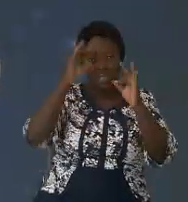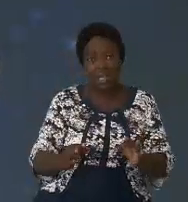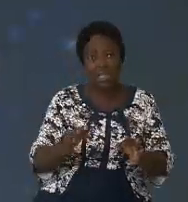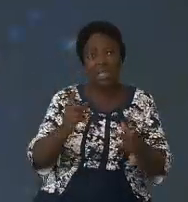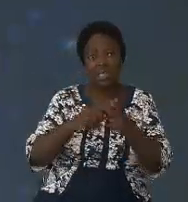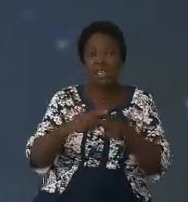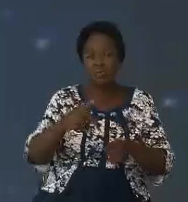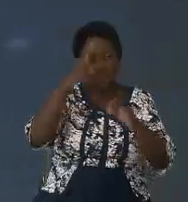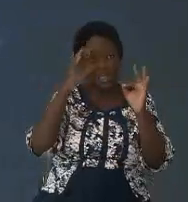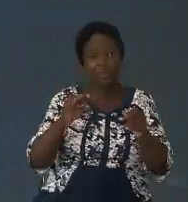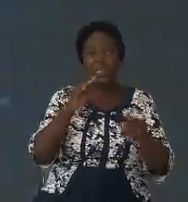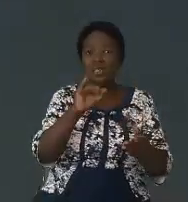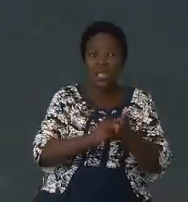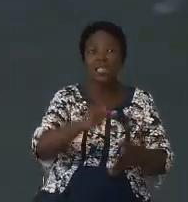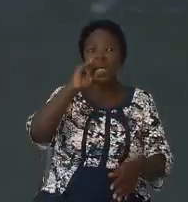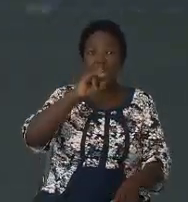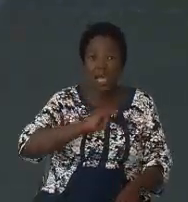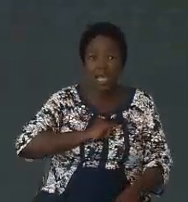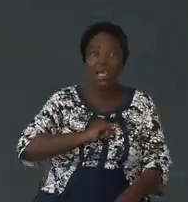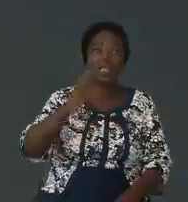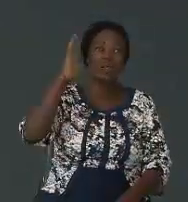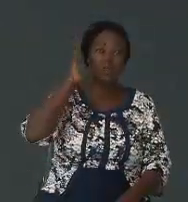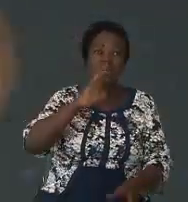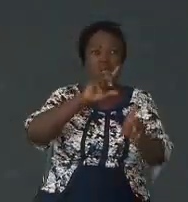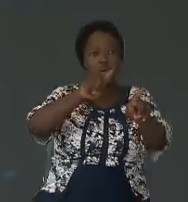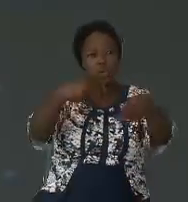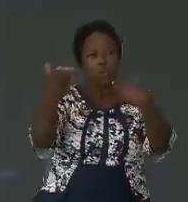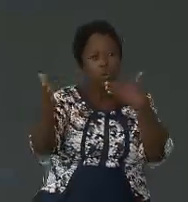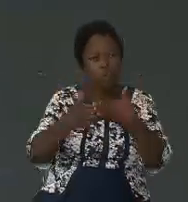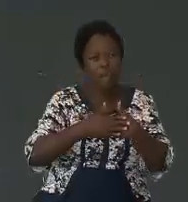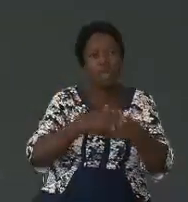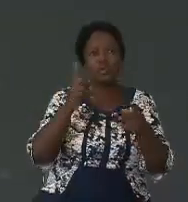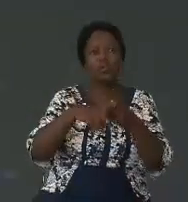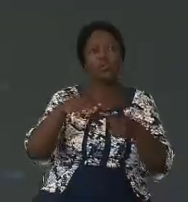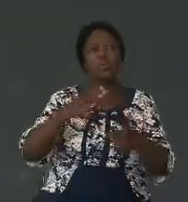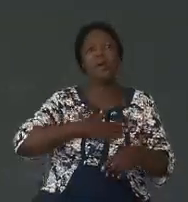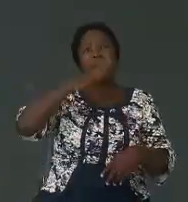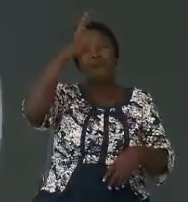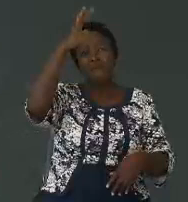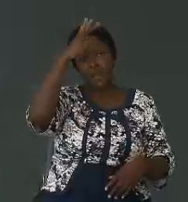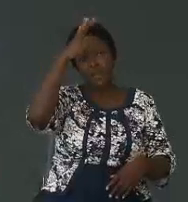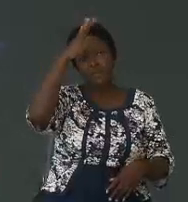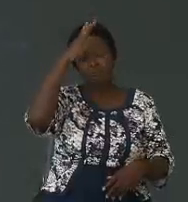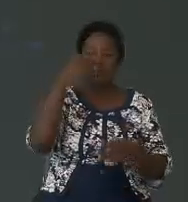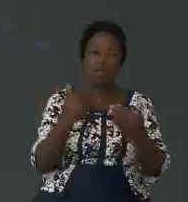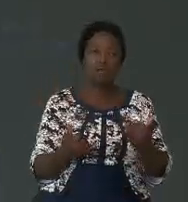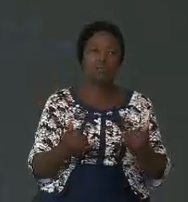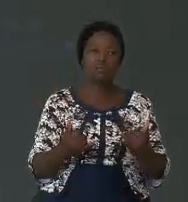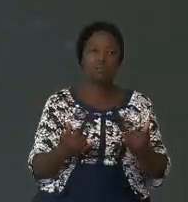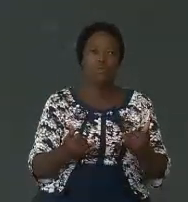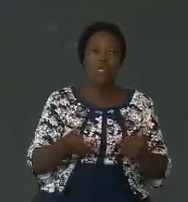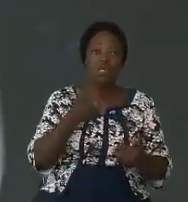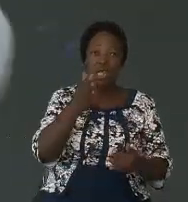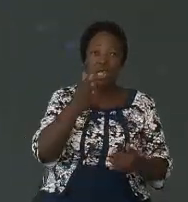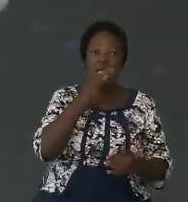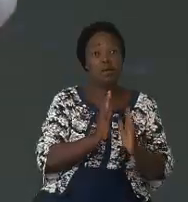you need in your life, that you decide and you determine, I will go back to